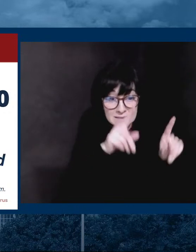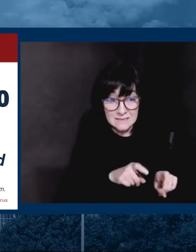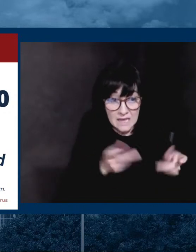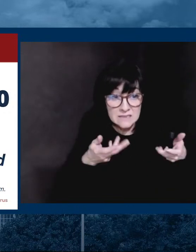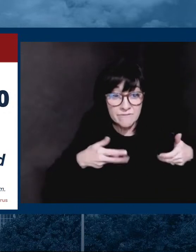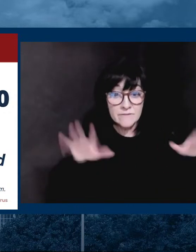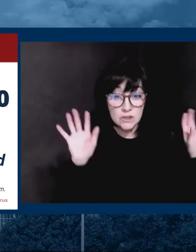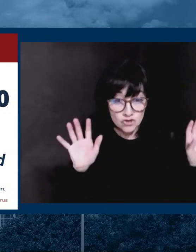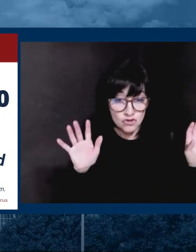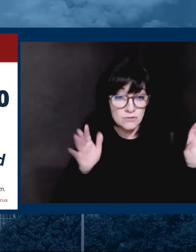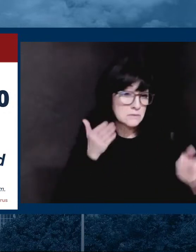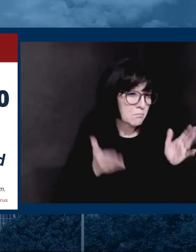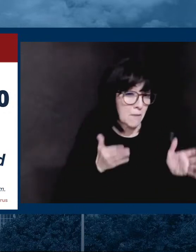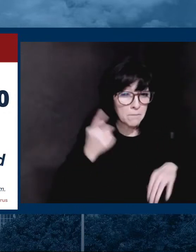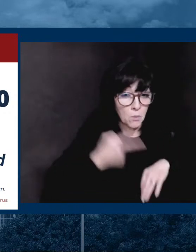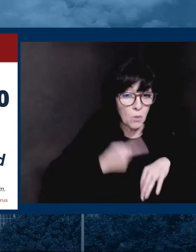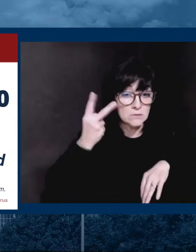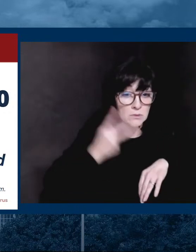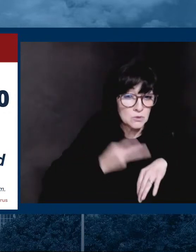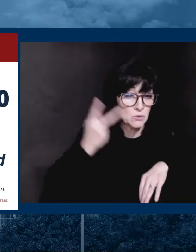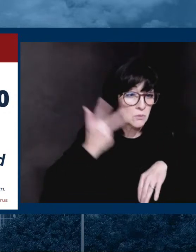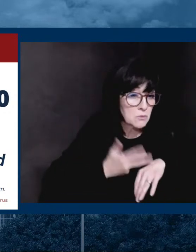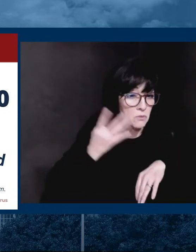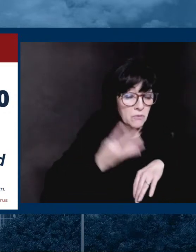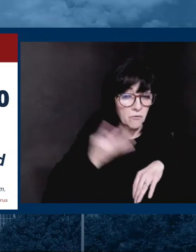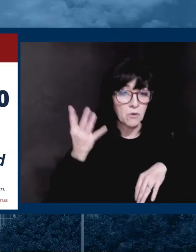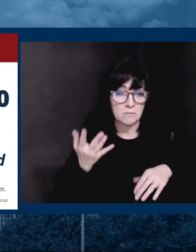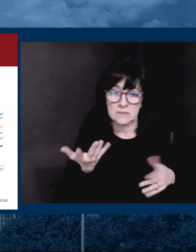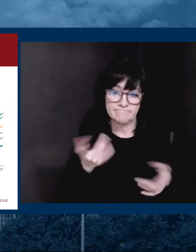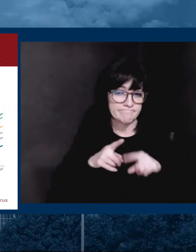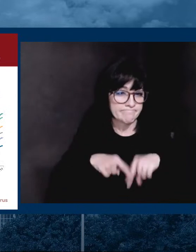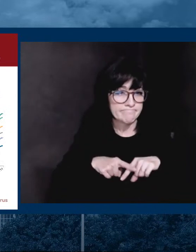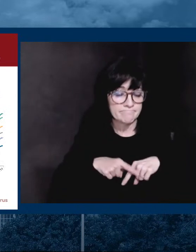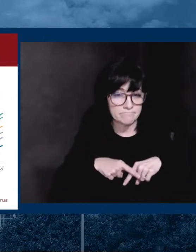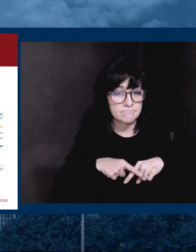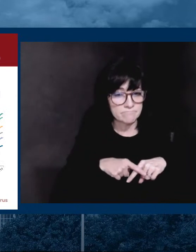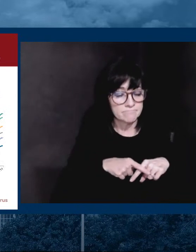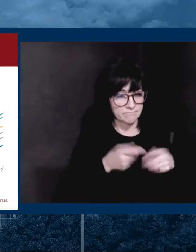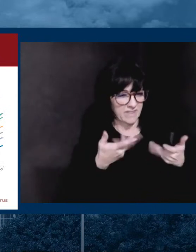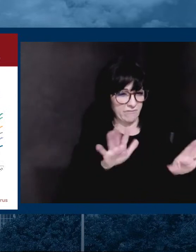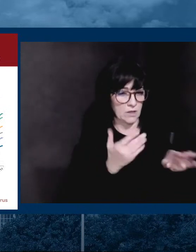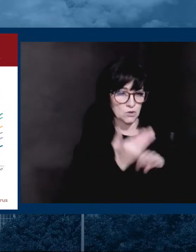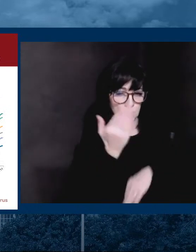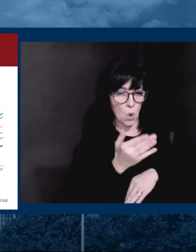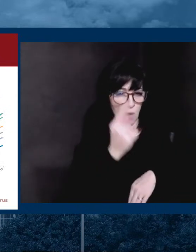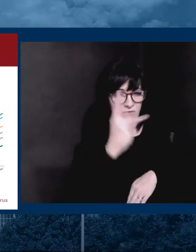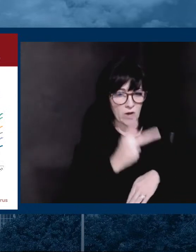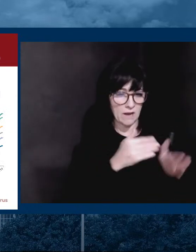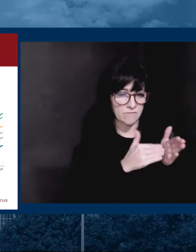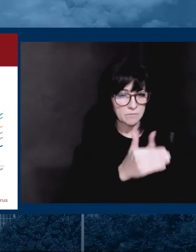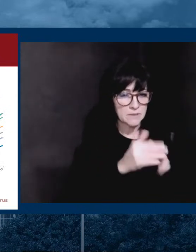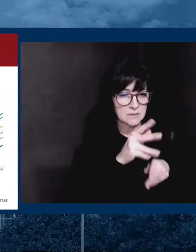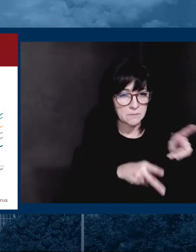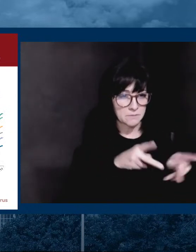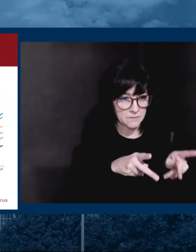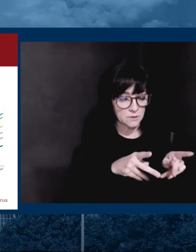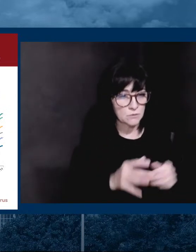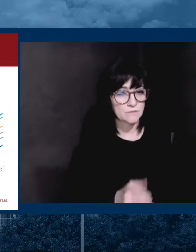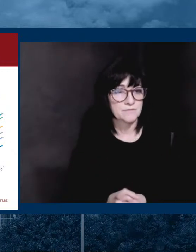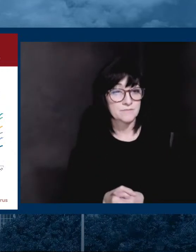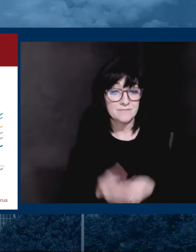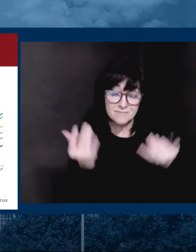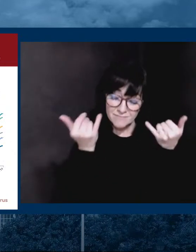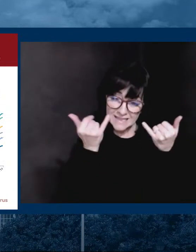and 4 more times. The rate of positive cases, that young adult group still has the highest number